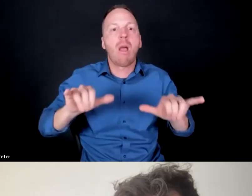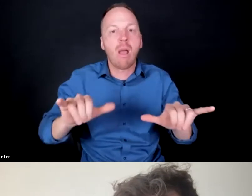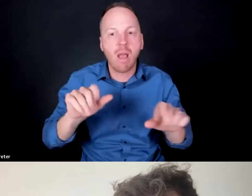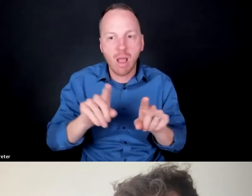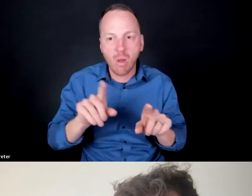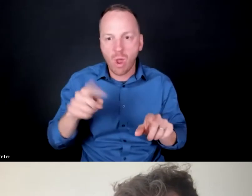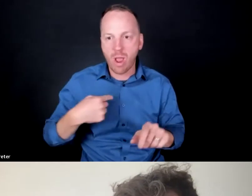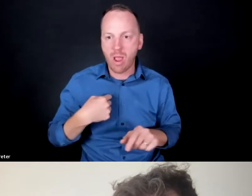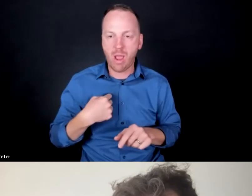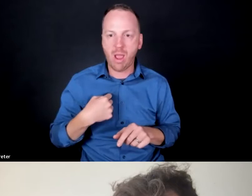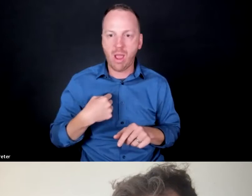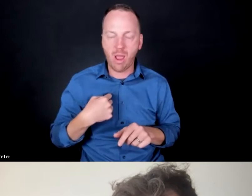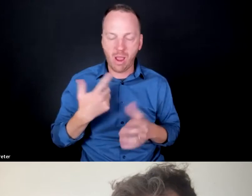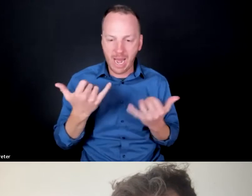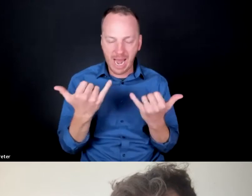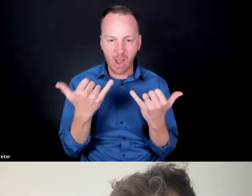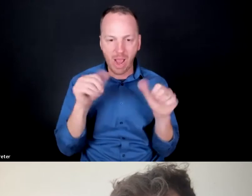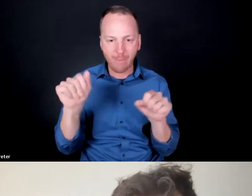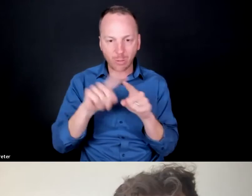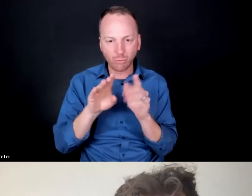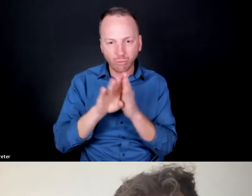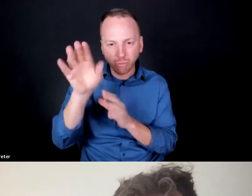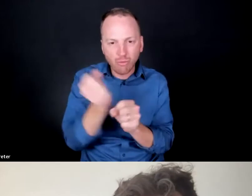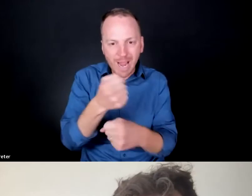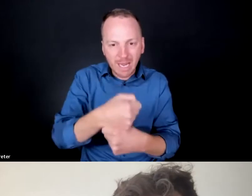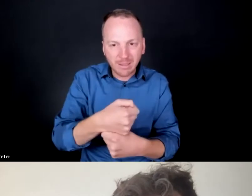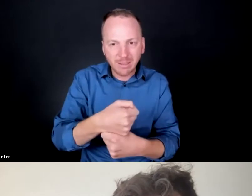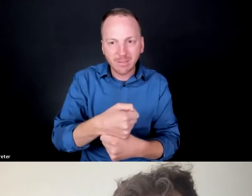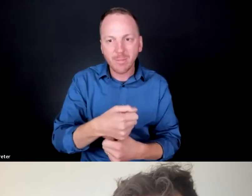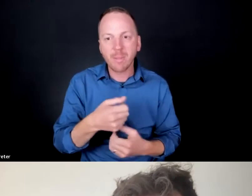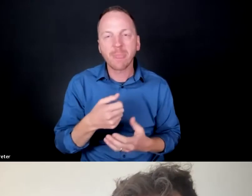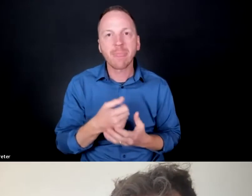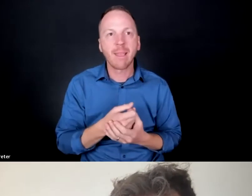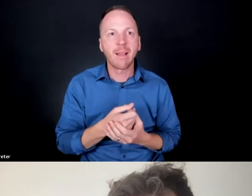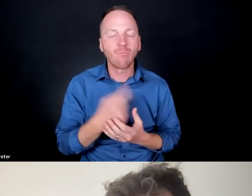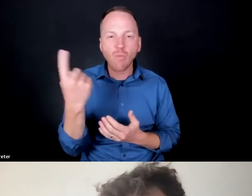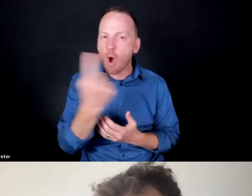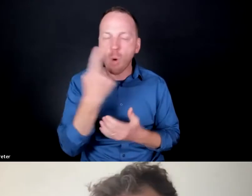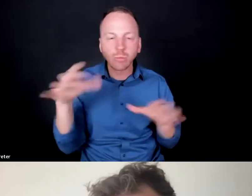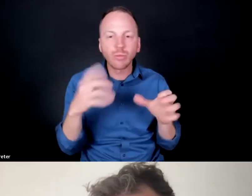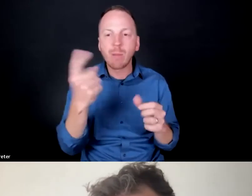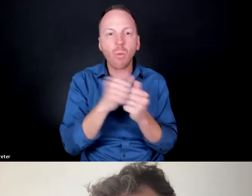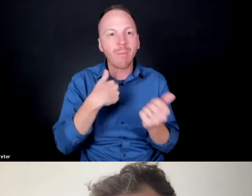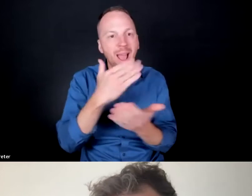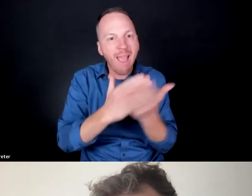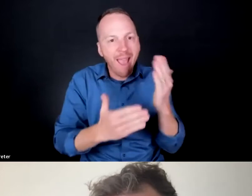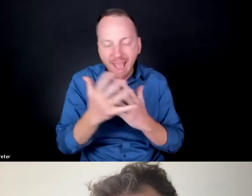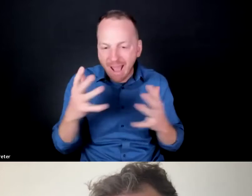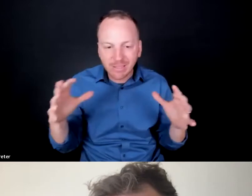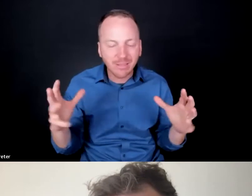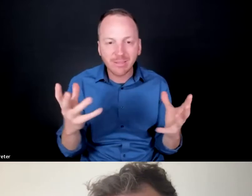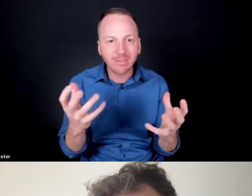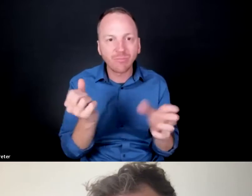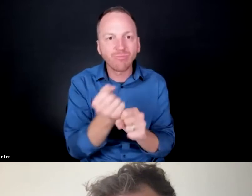like being able to create and always be doing something with my hands. Now we have like